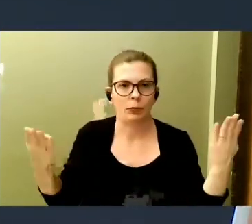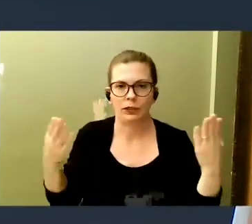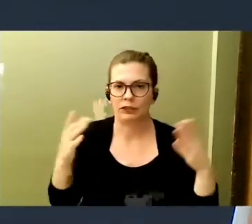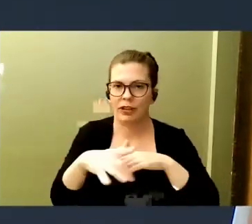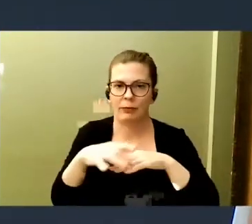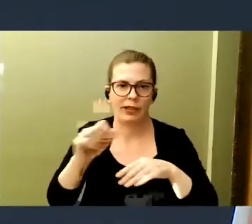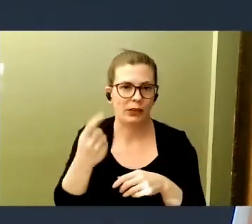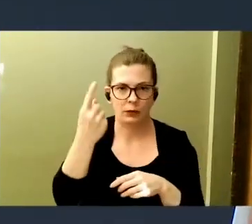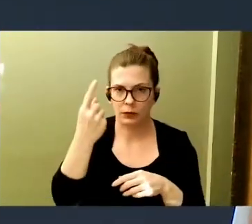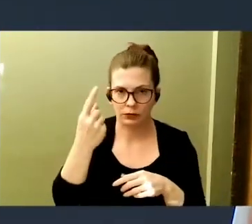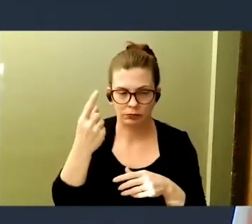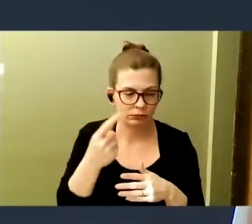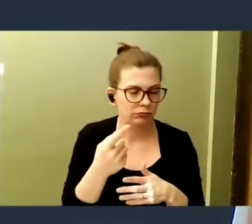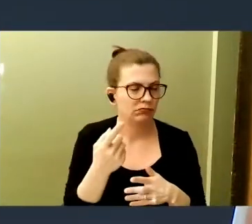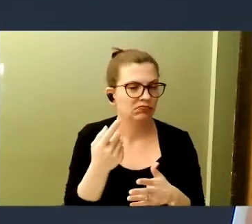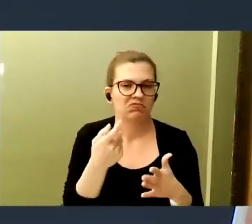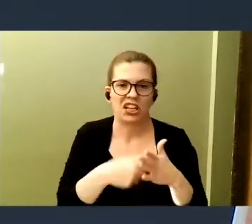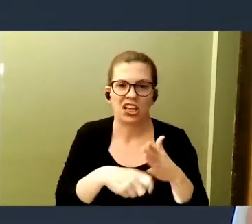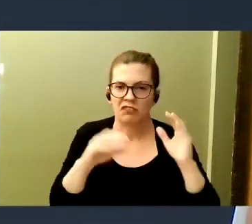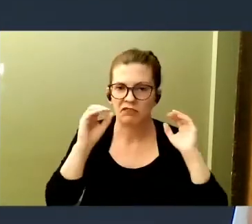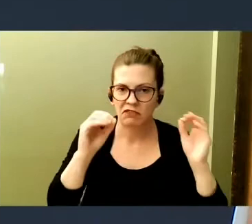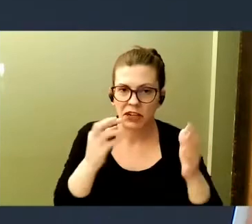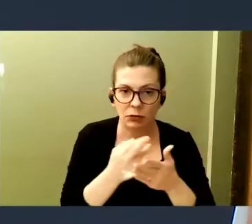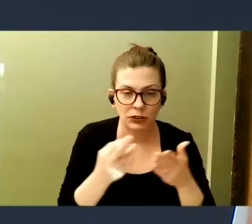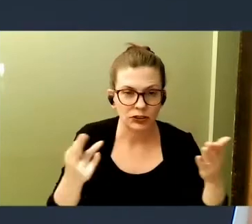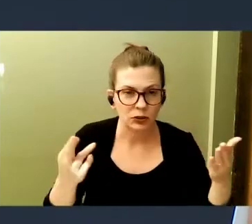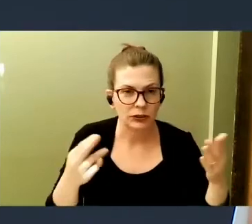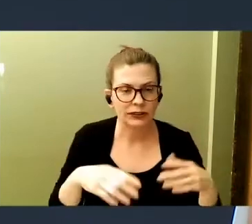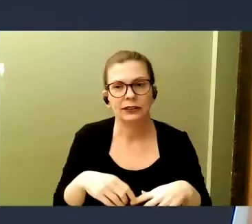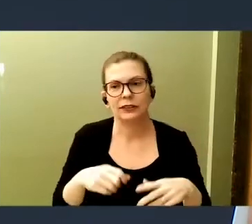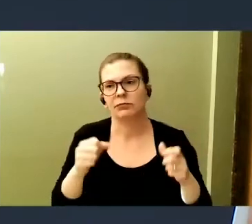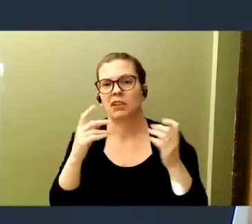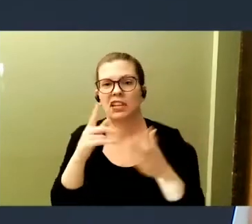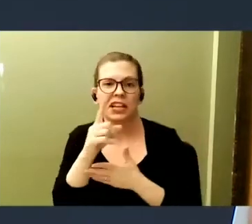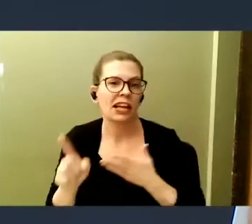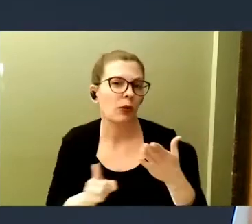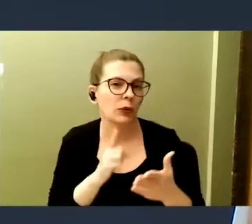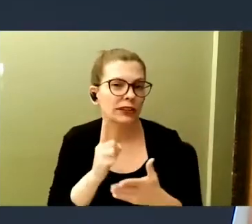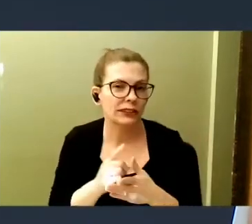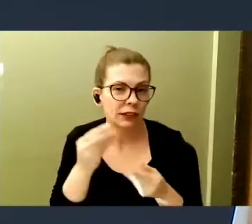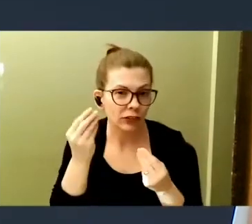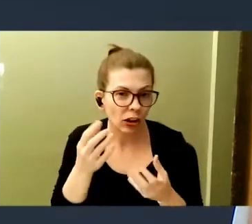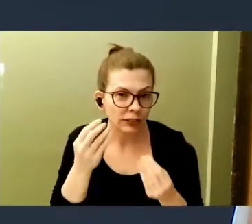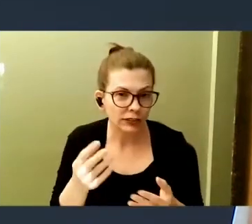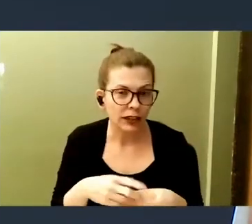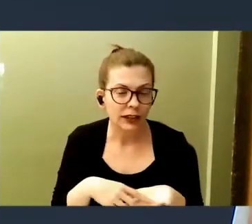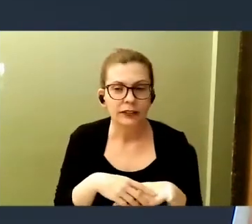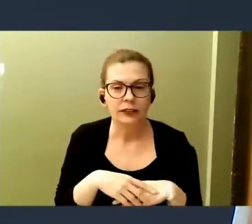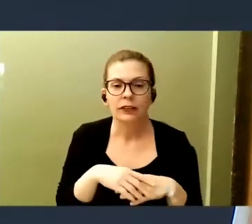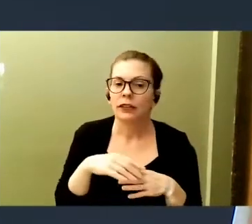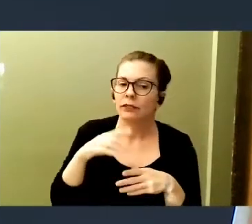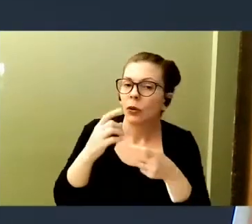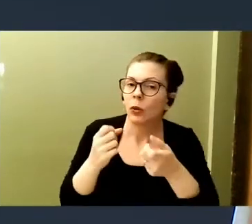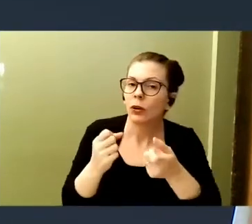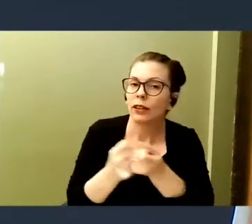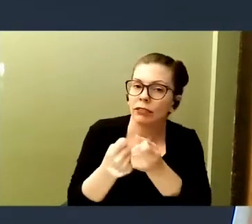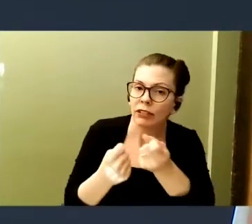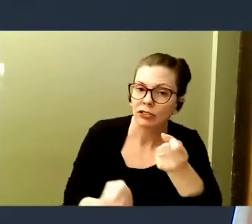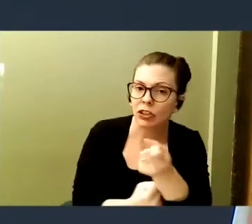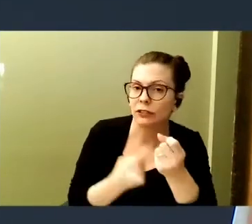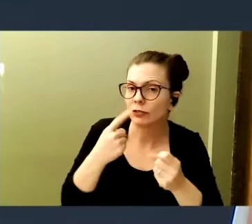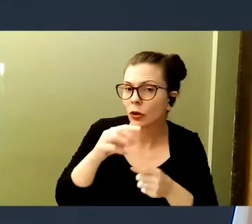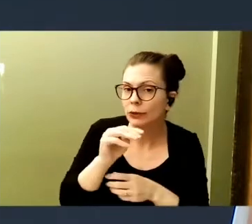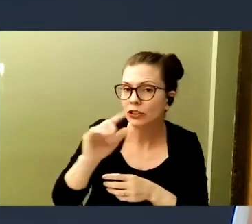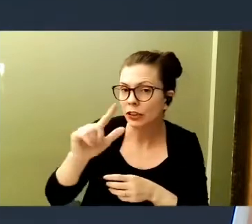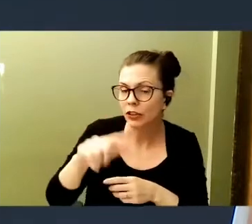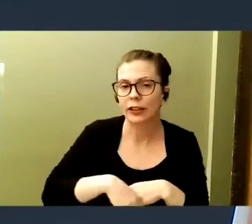free resources, dozens of hours of content on foundation of machine learning and its application in real